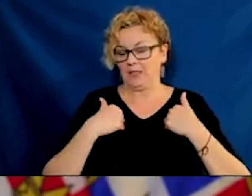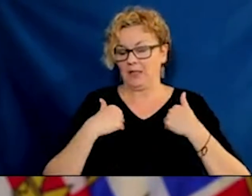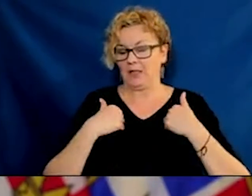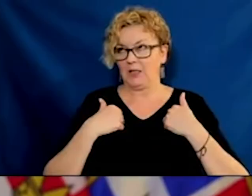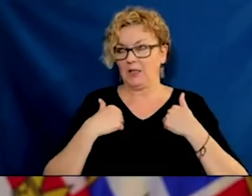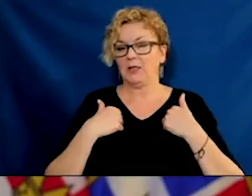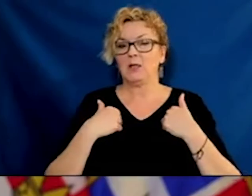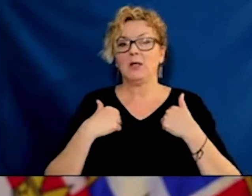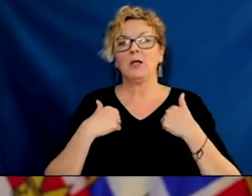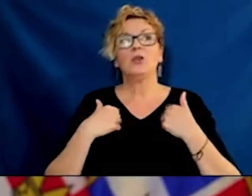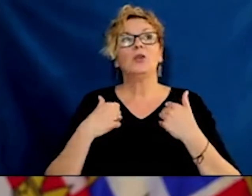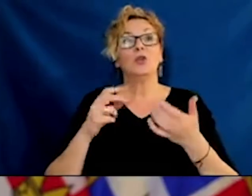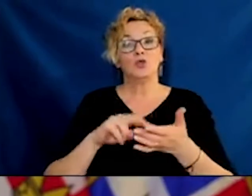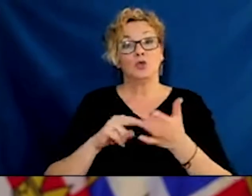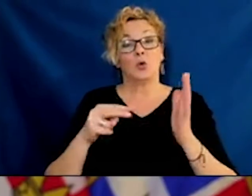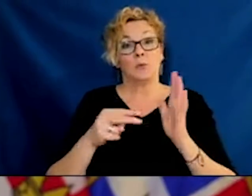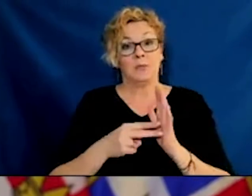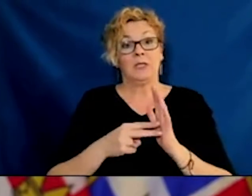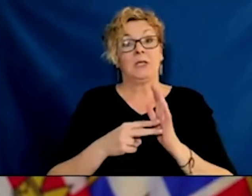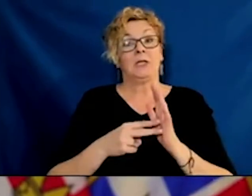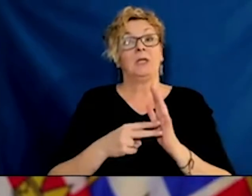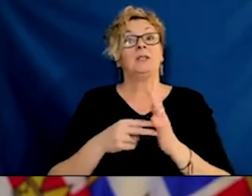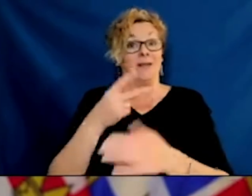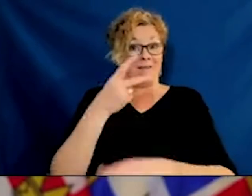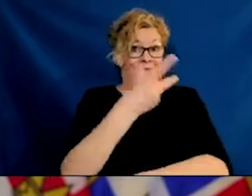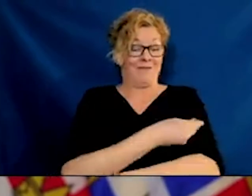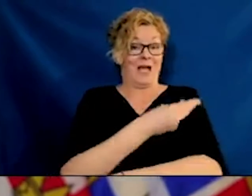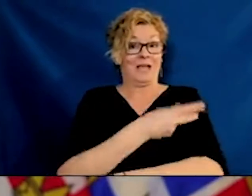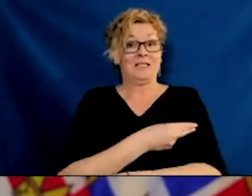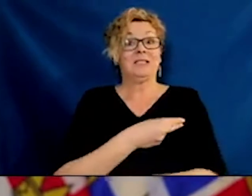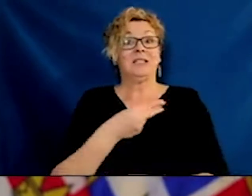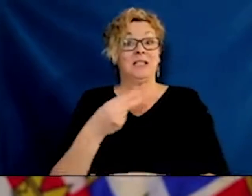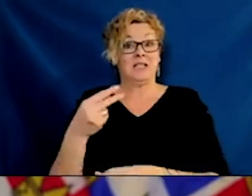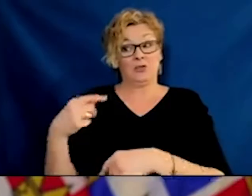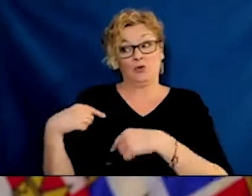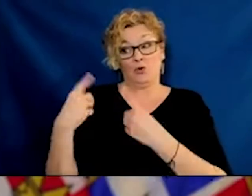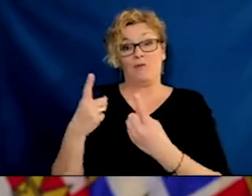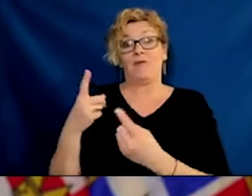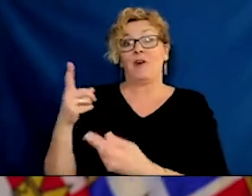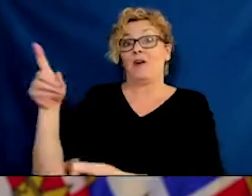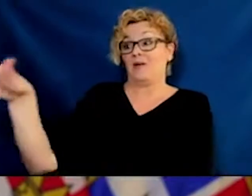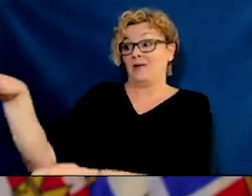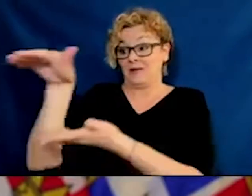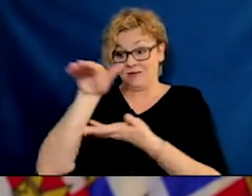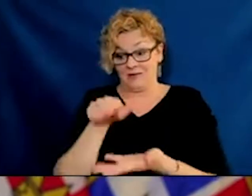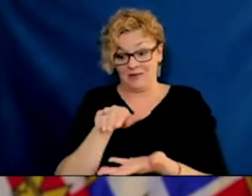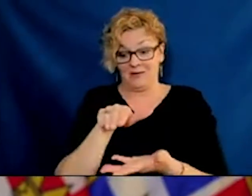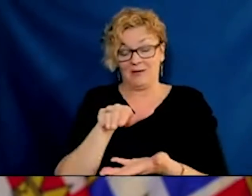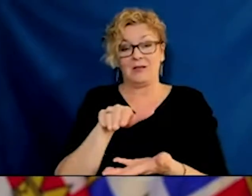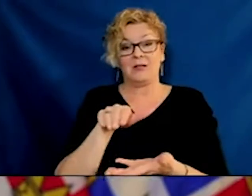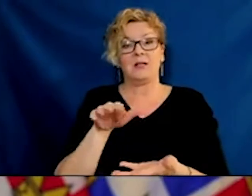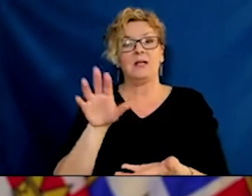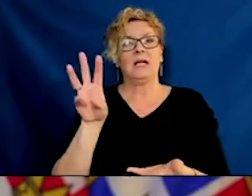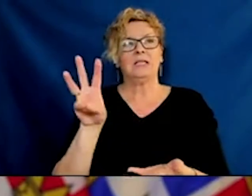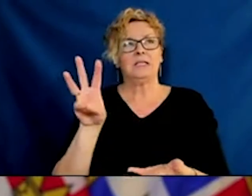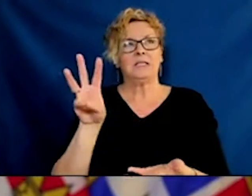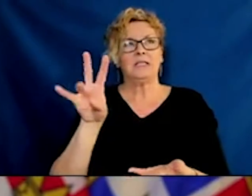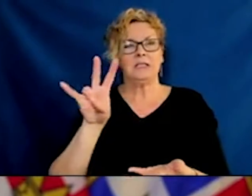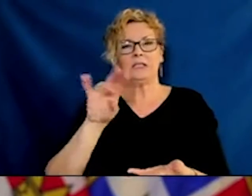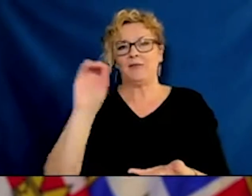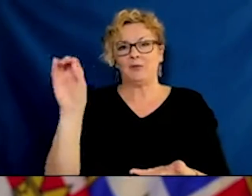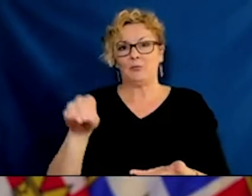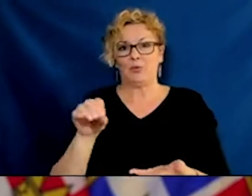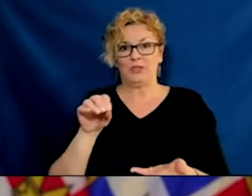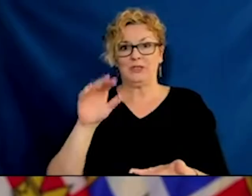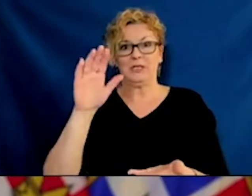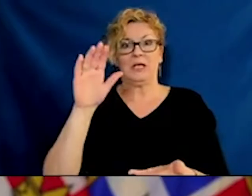that we have to date has gone to protecting those who are the most vulnerable in long-term care and assisted living. And